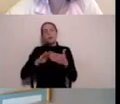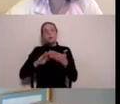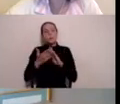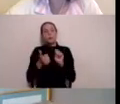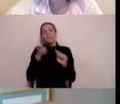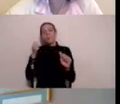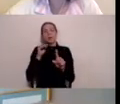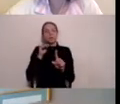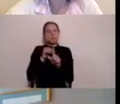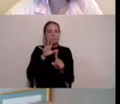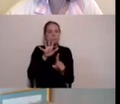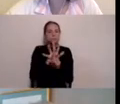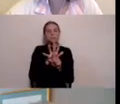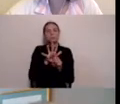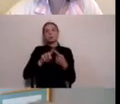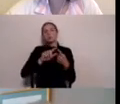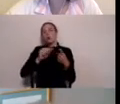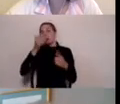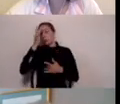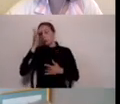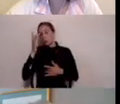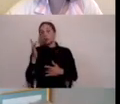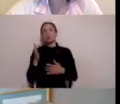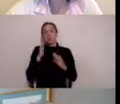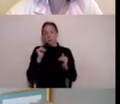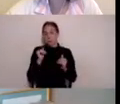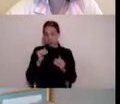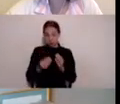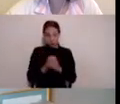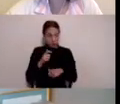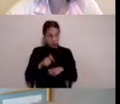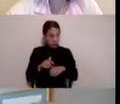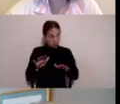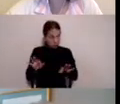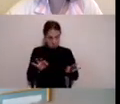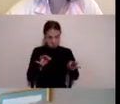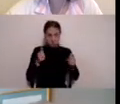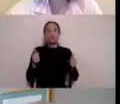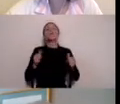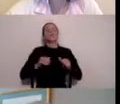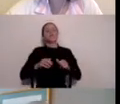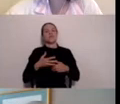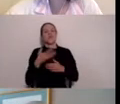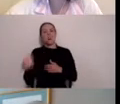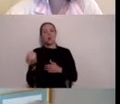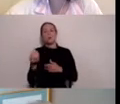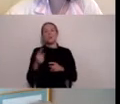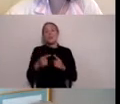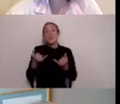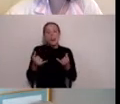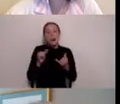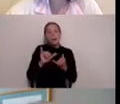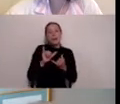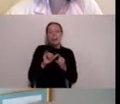that viral season will end in the spring. However, this year, viral season was extended, and COVID-19 is so